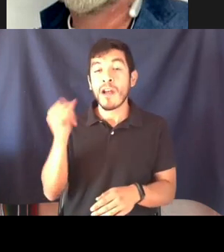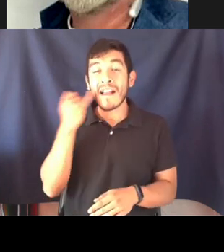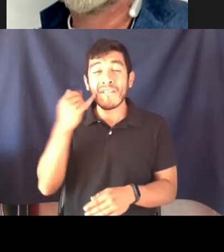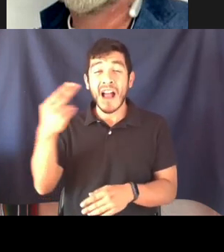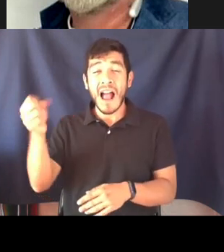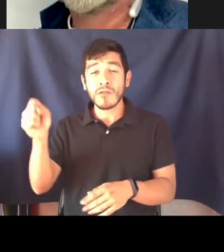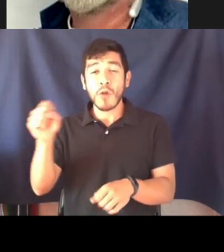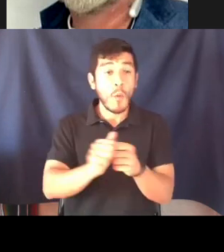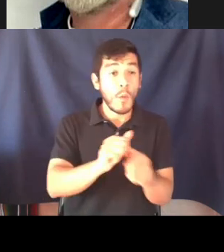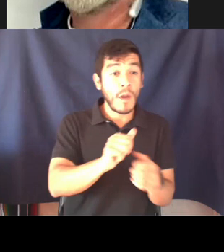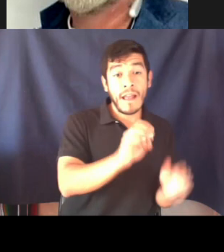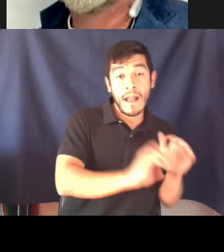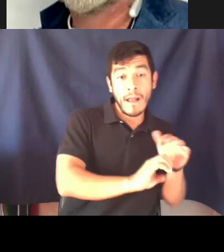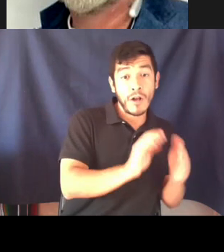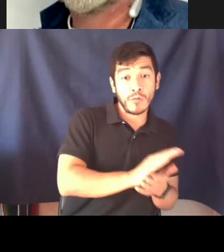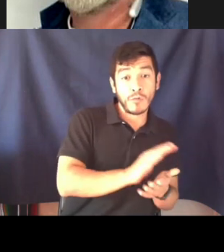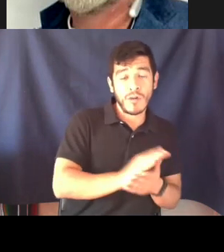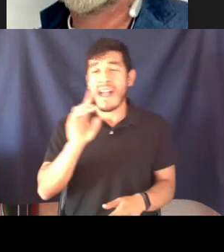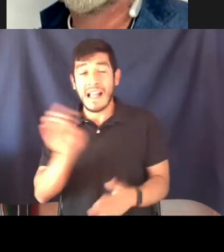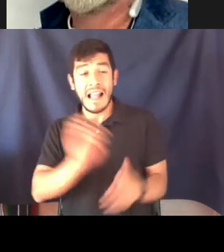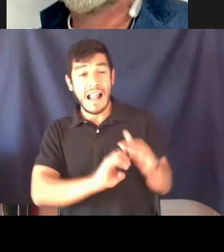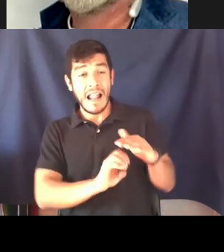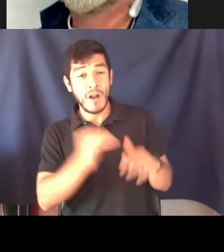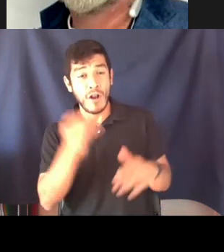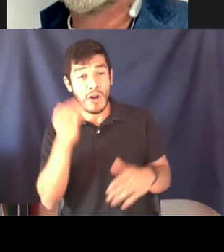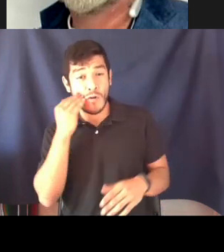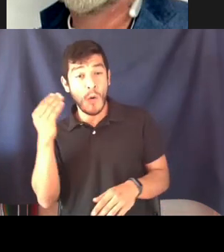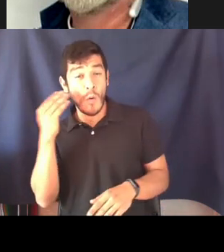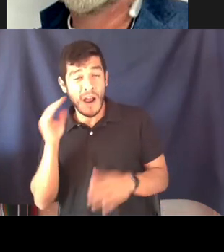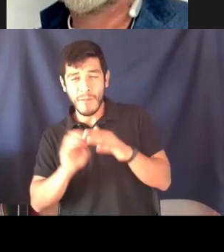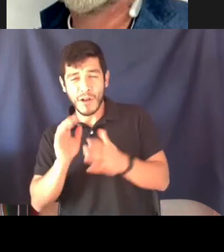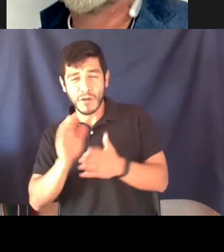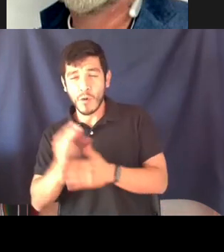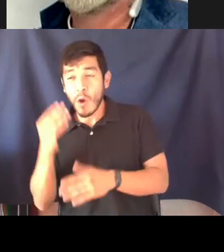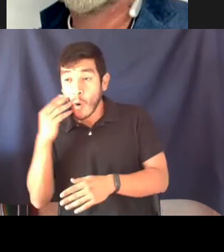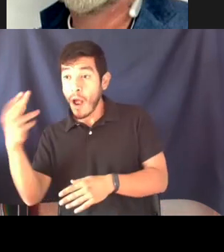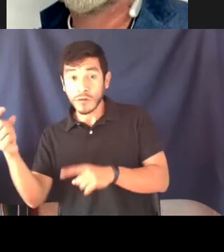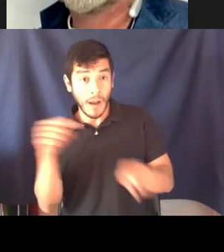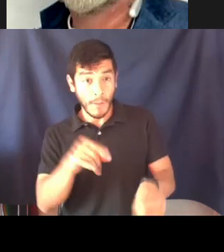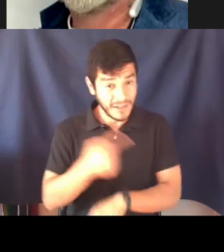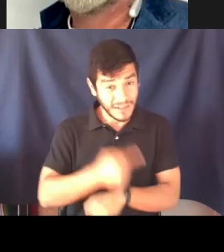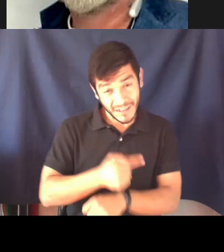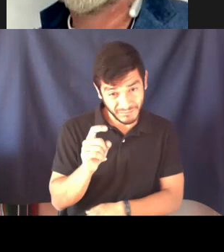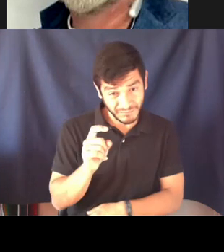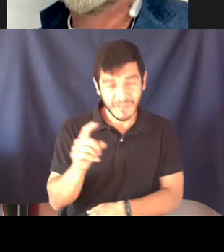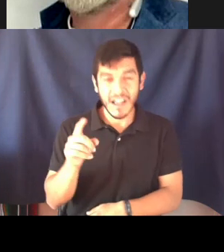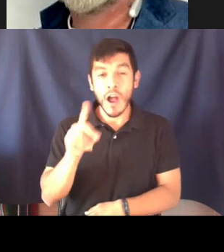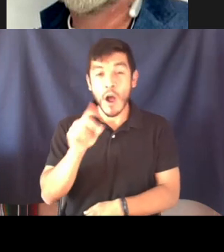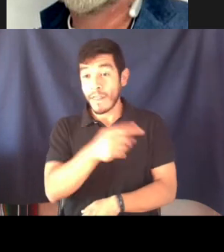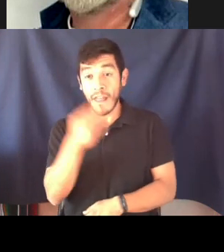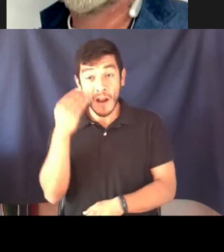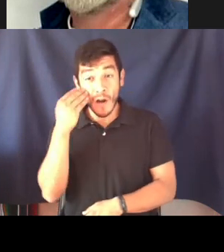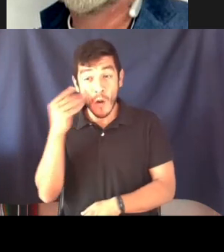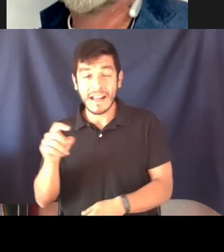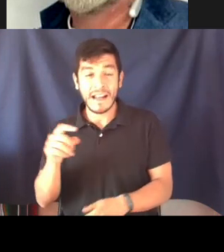available for them to meet in, or the library, or whatever it may be? And I think the best examples of peer mentoring